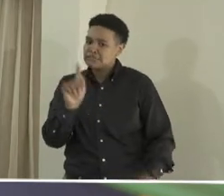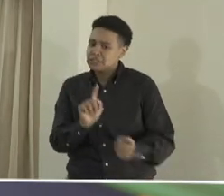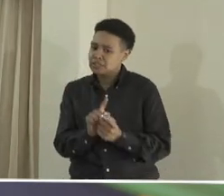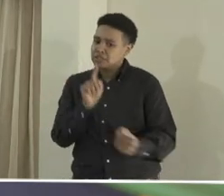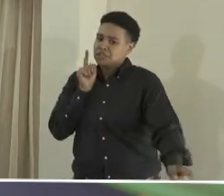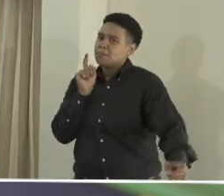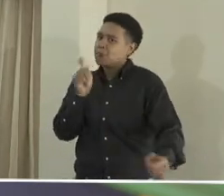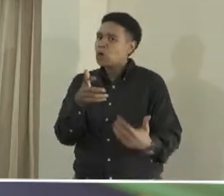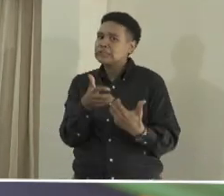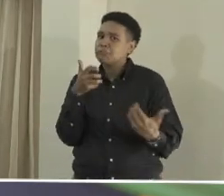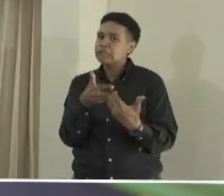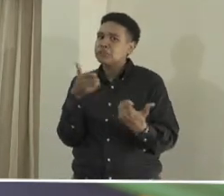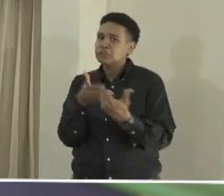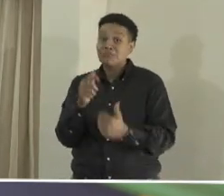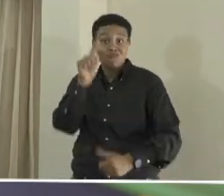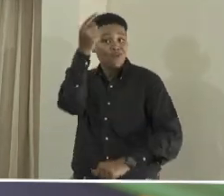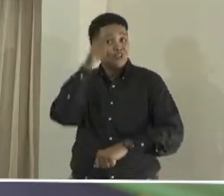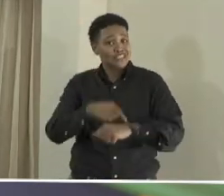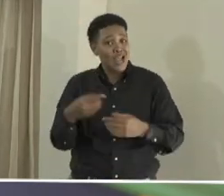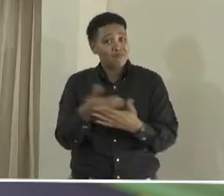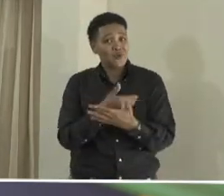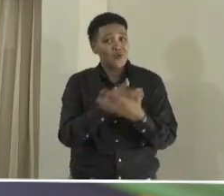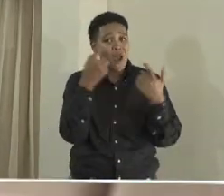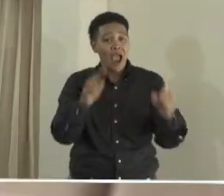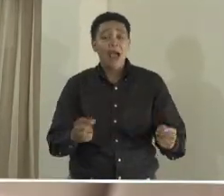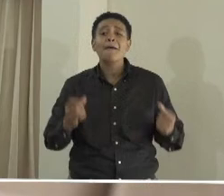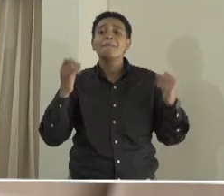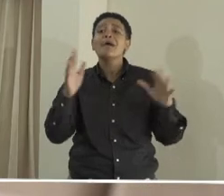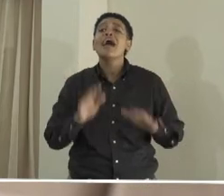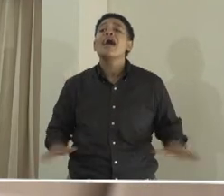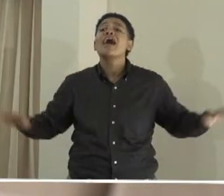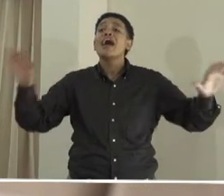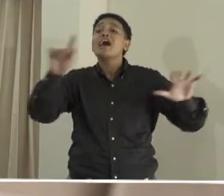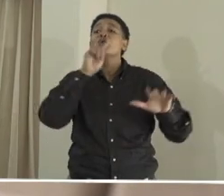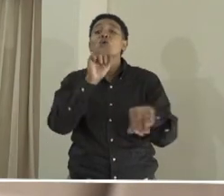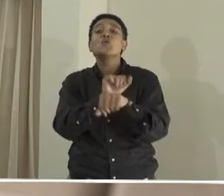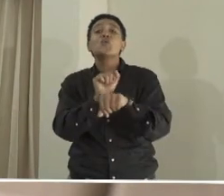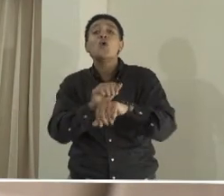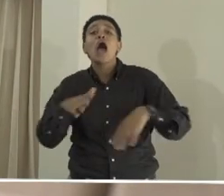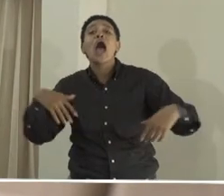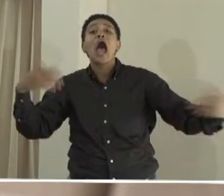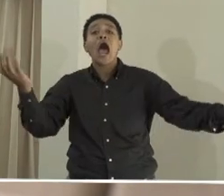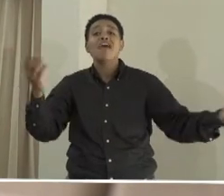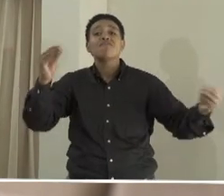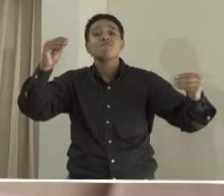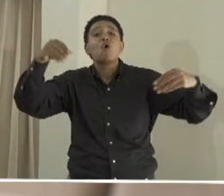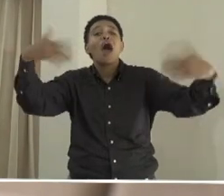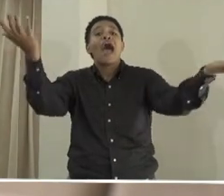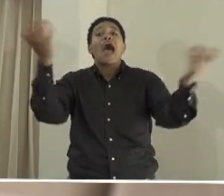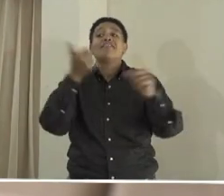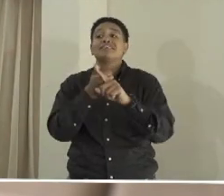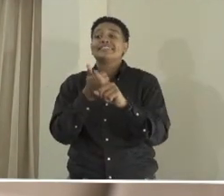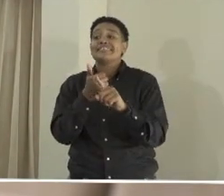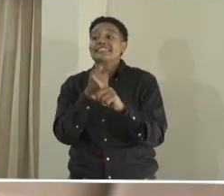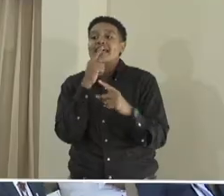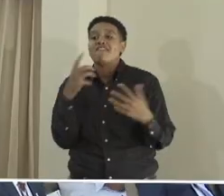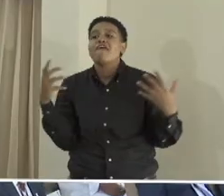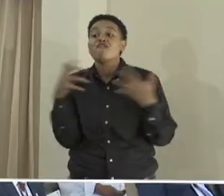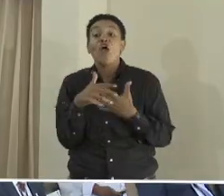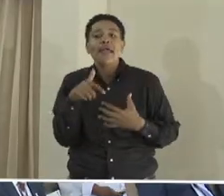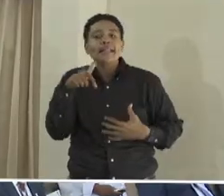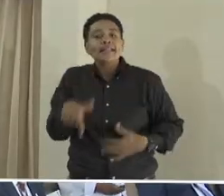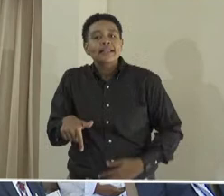of separation before. Many around us were out of work, out of money, and afraid. This